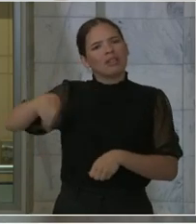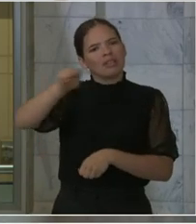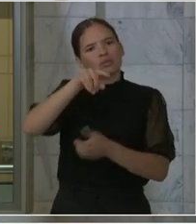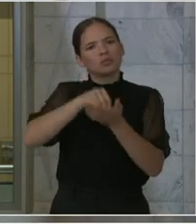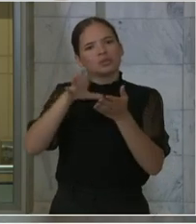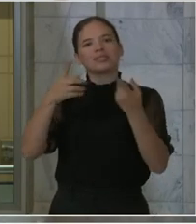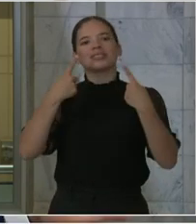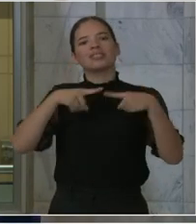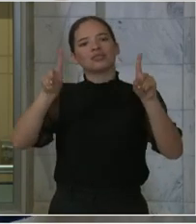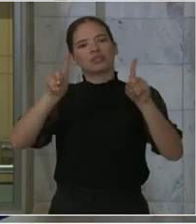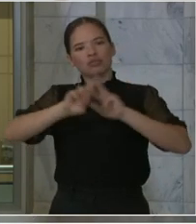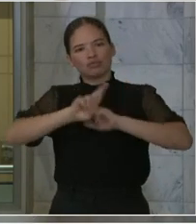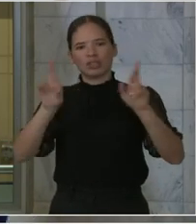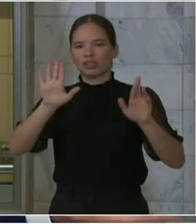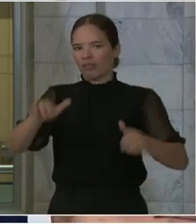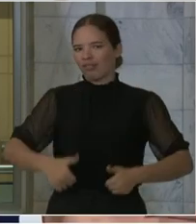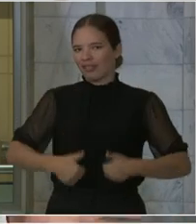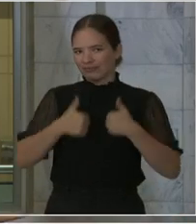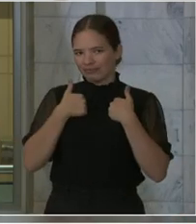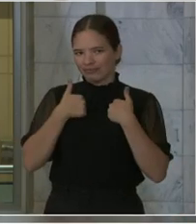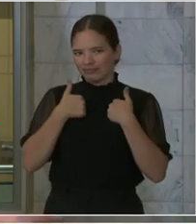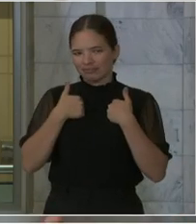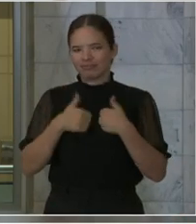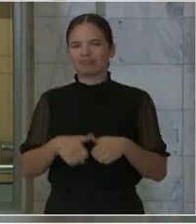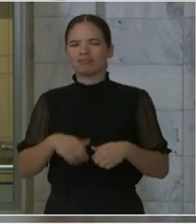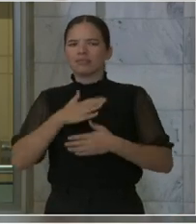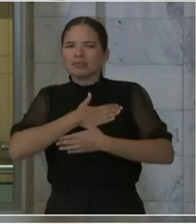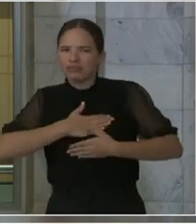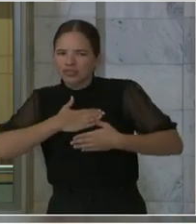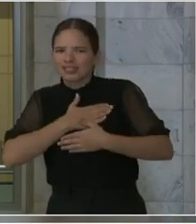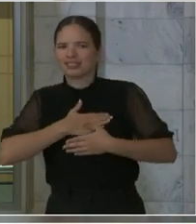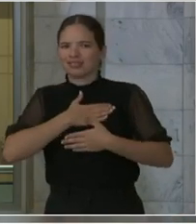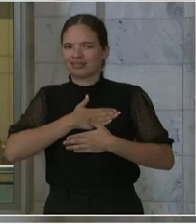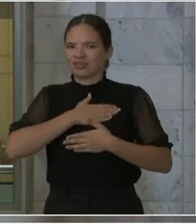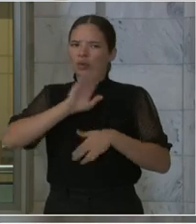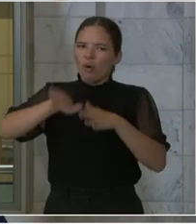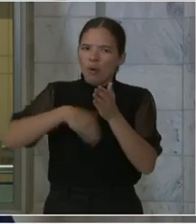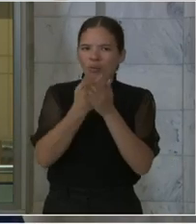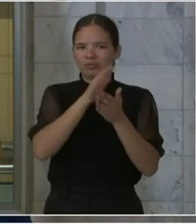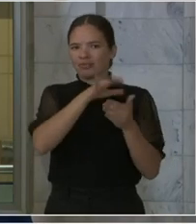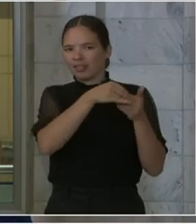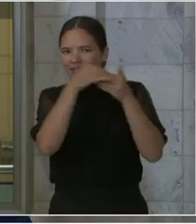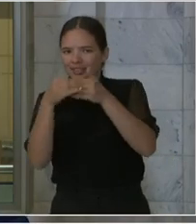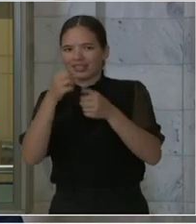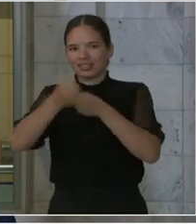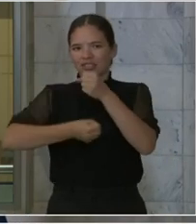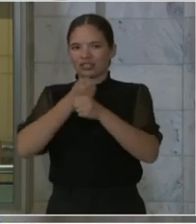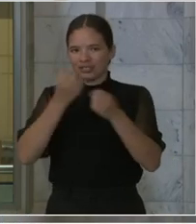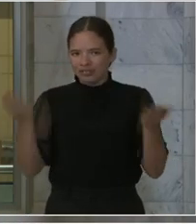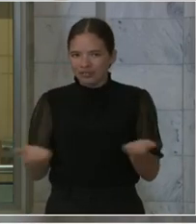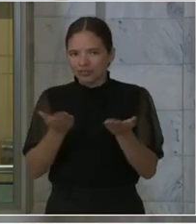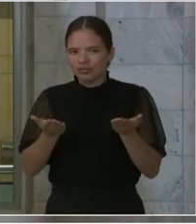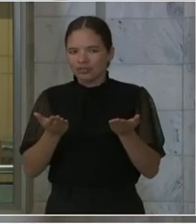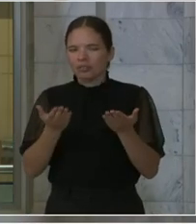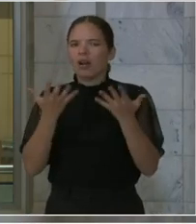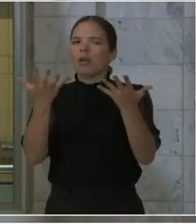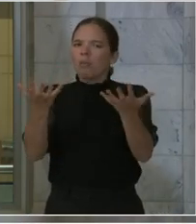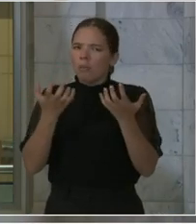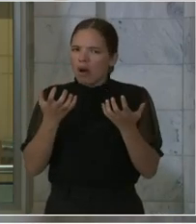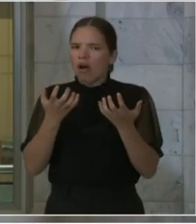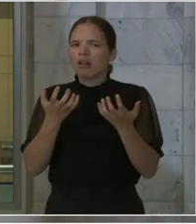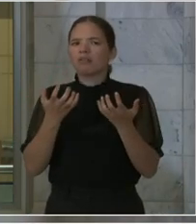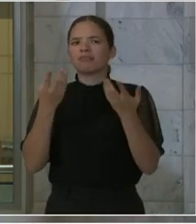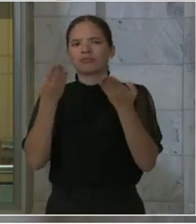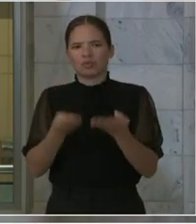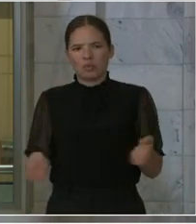for the leadership of everybody here represented. And I want to close with recognizing Director Maxwell, who wears many hats, but does